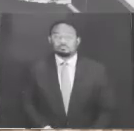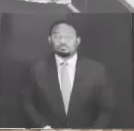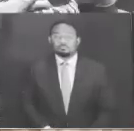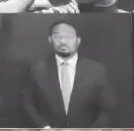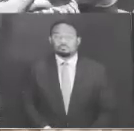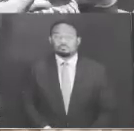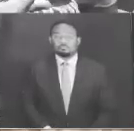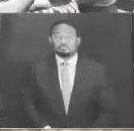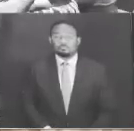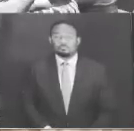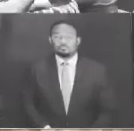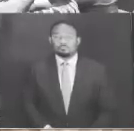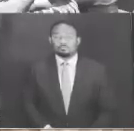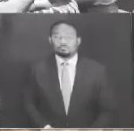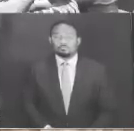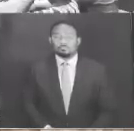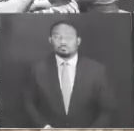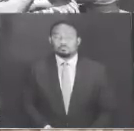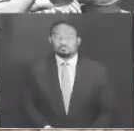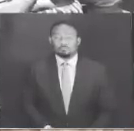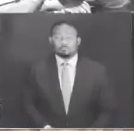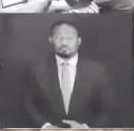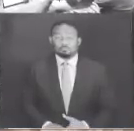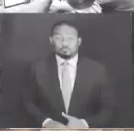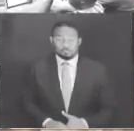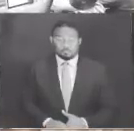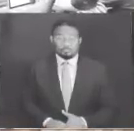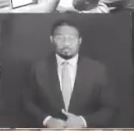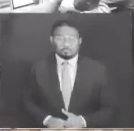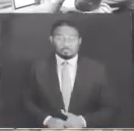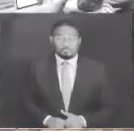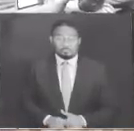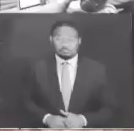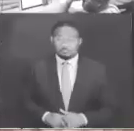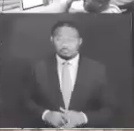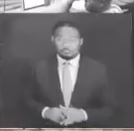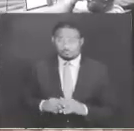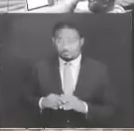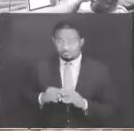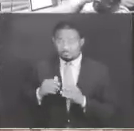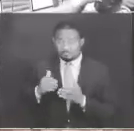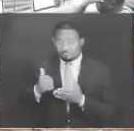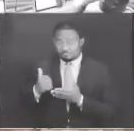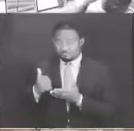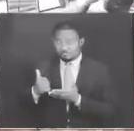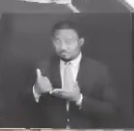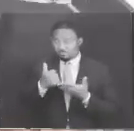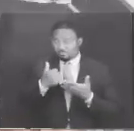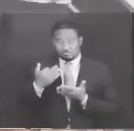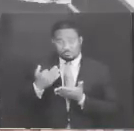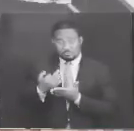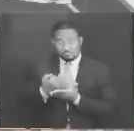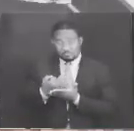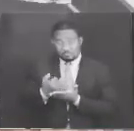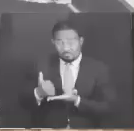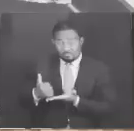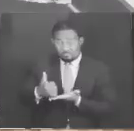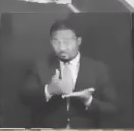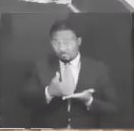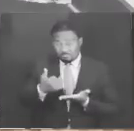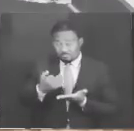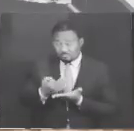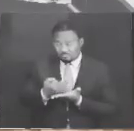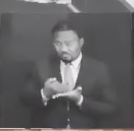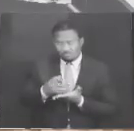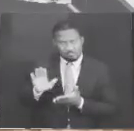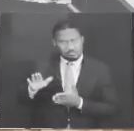Mr. Speaker, the administrator of the District Assembly's Common Fund is required to ensure that